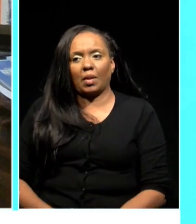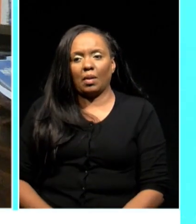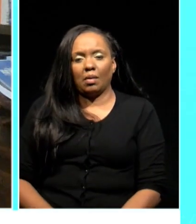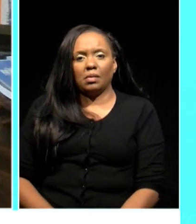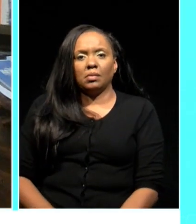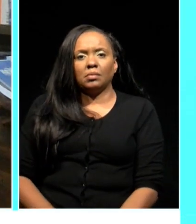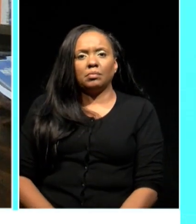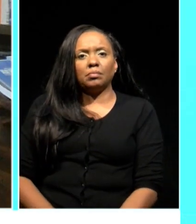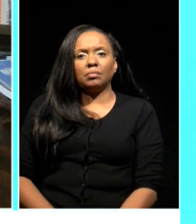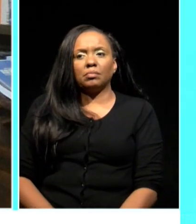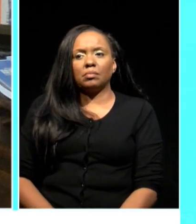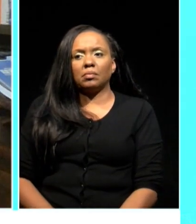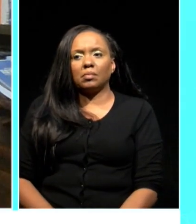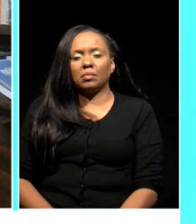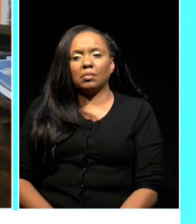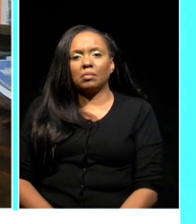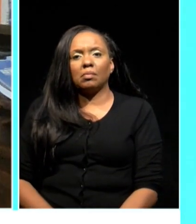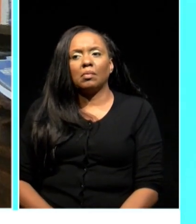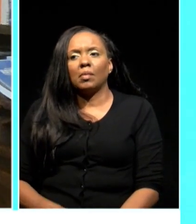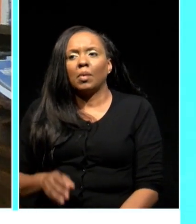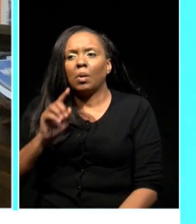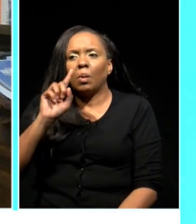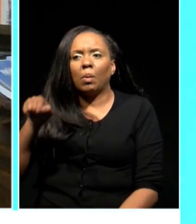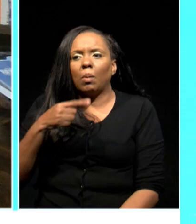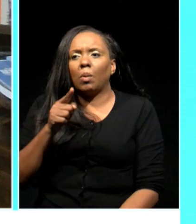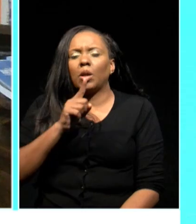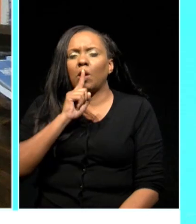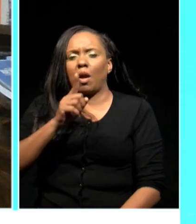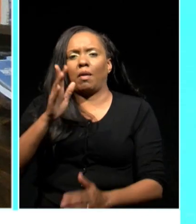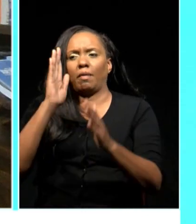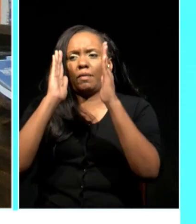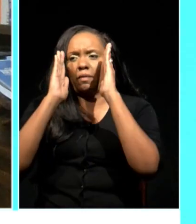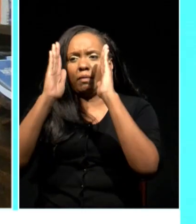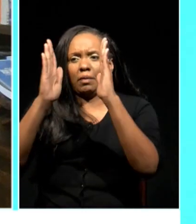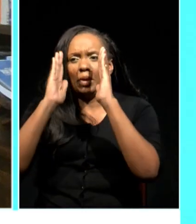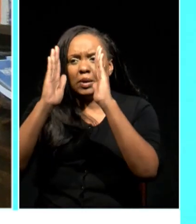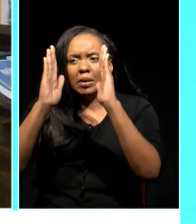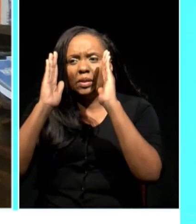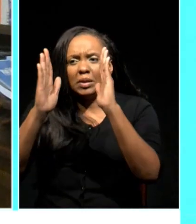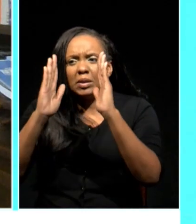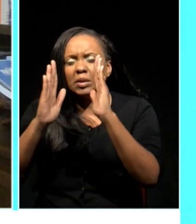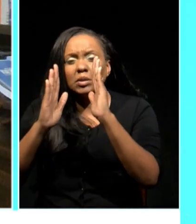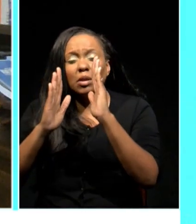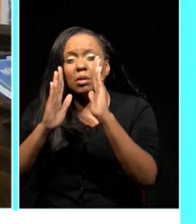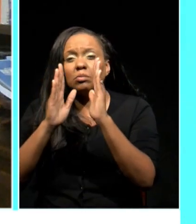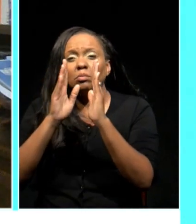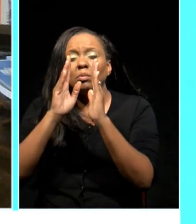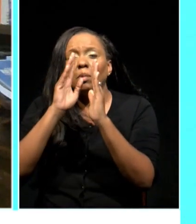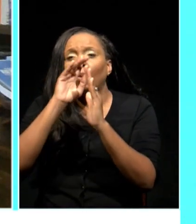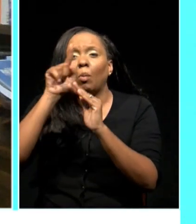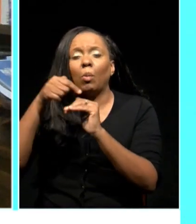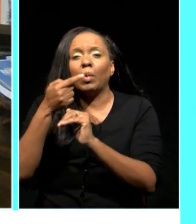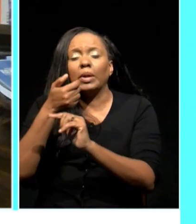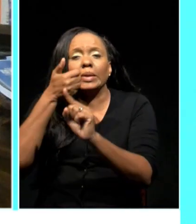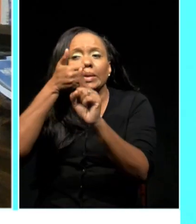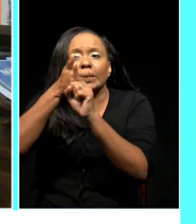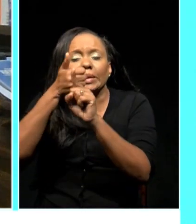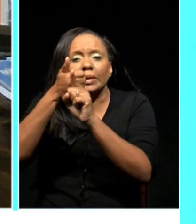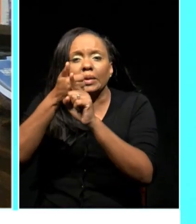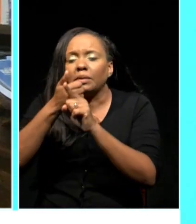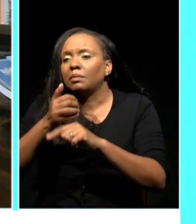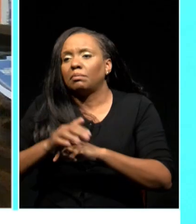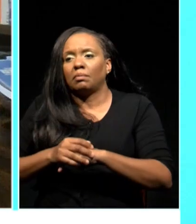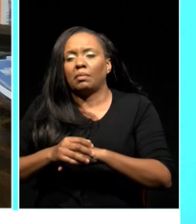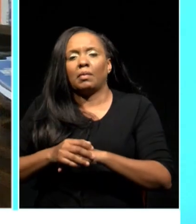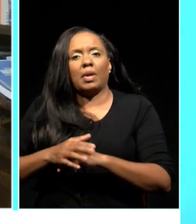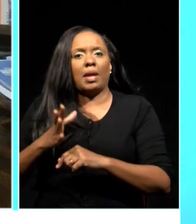what I called before the selective perception. And that selective perception said to them that what